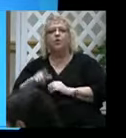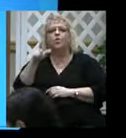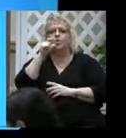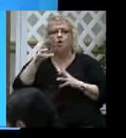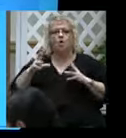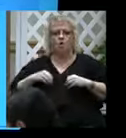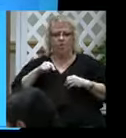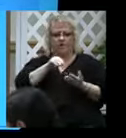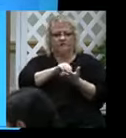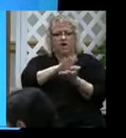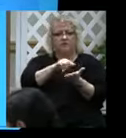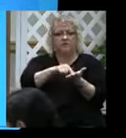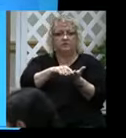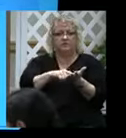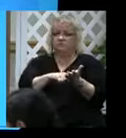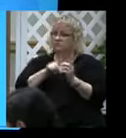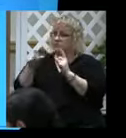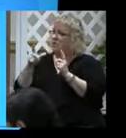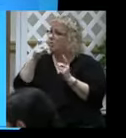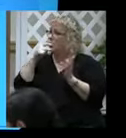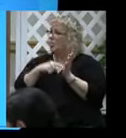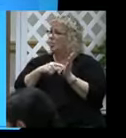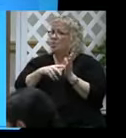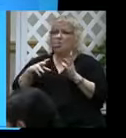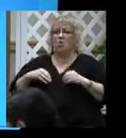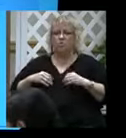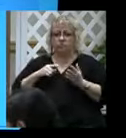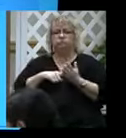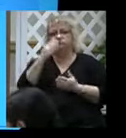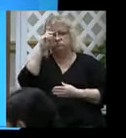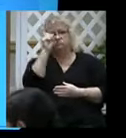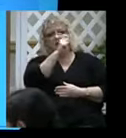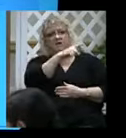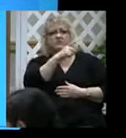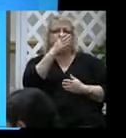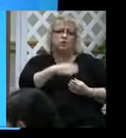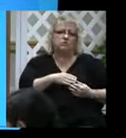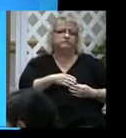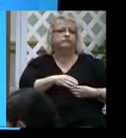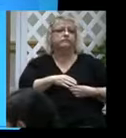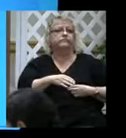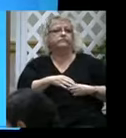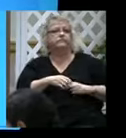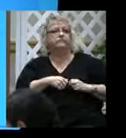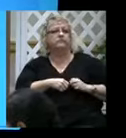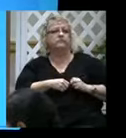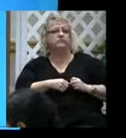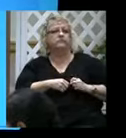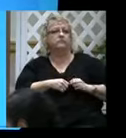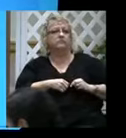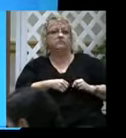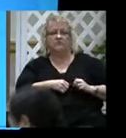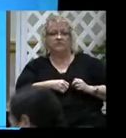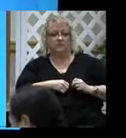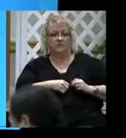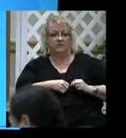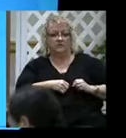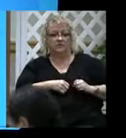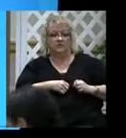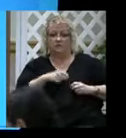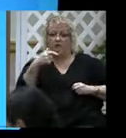So if you want to go back and have questions about the content, you know where to go to. Or if you have questions about, can you give me this document in a